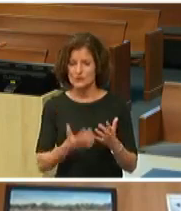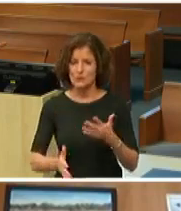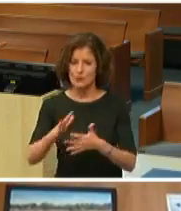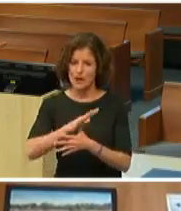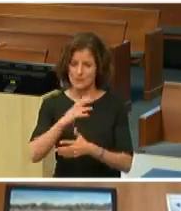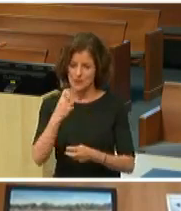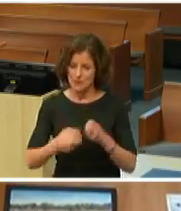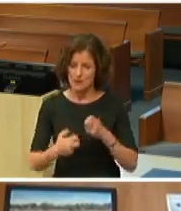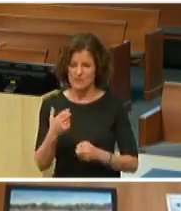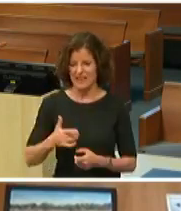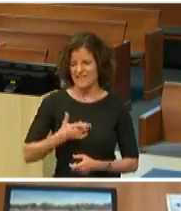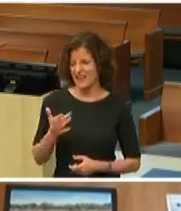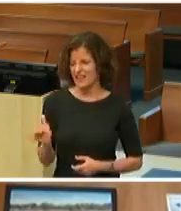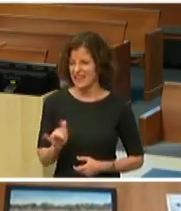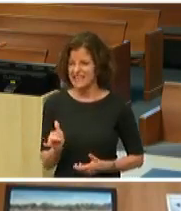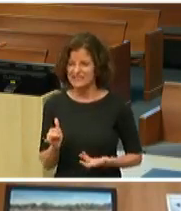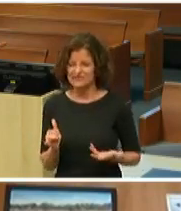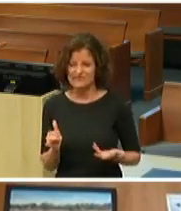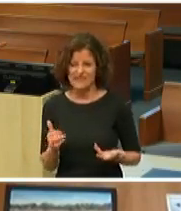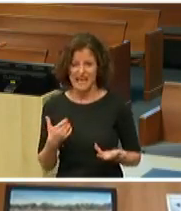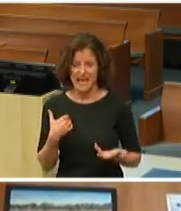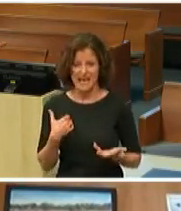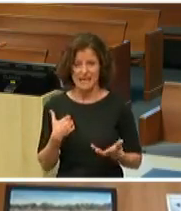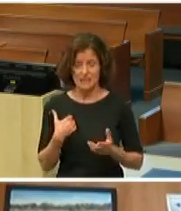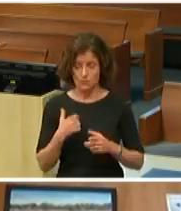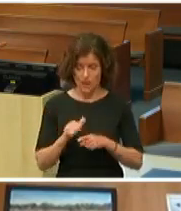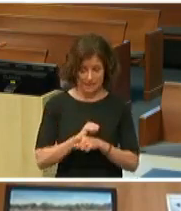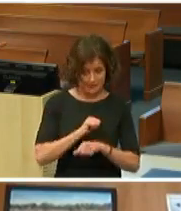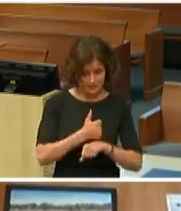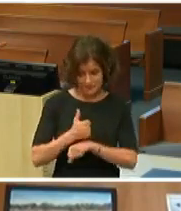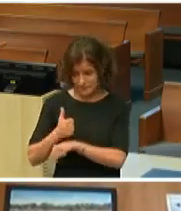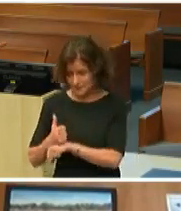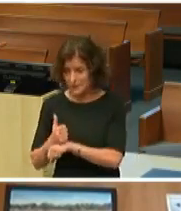that they had practices in place